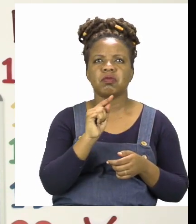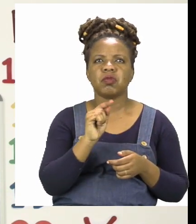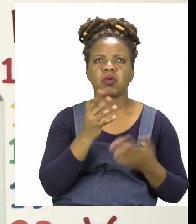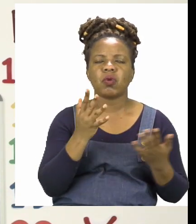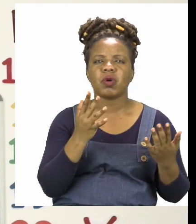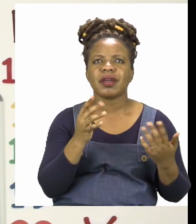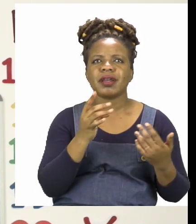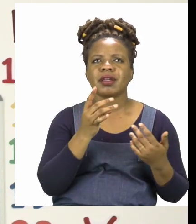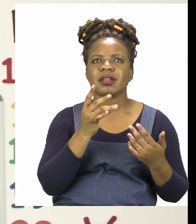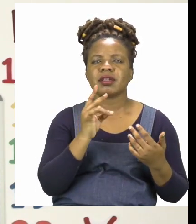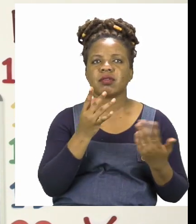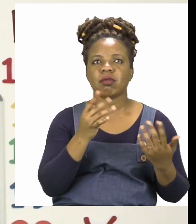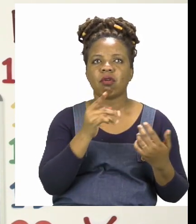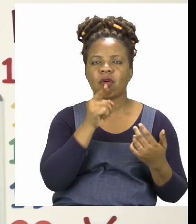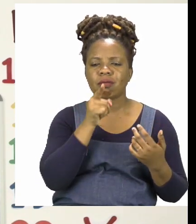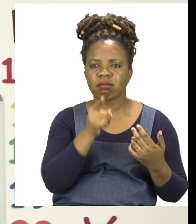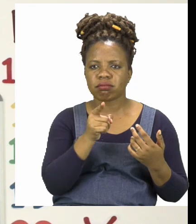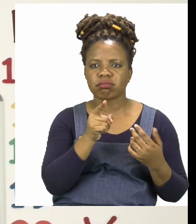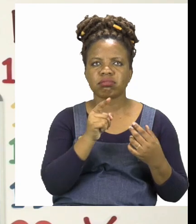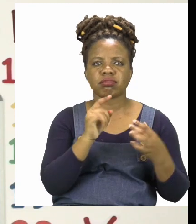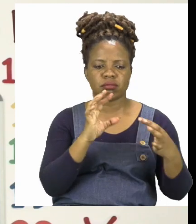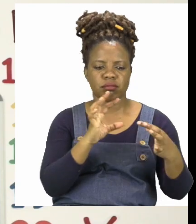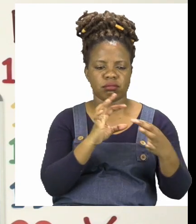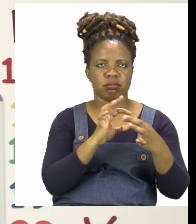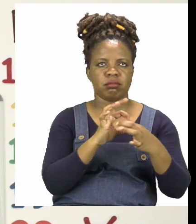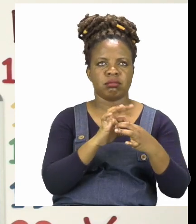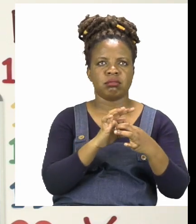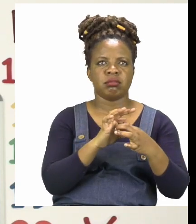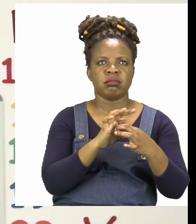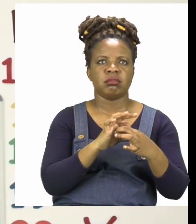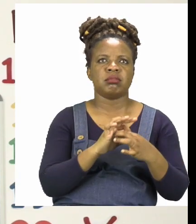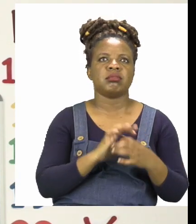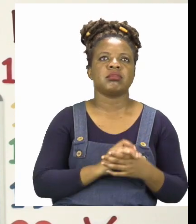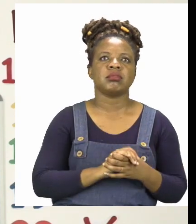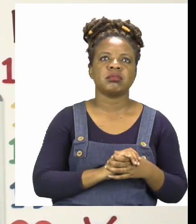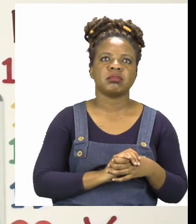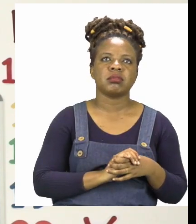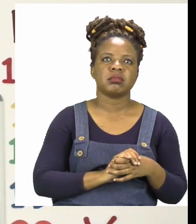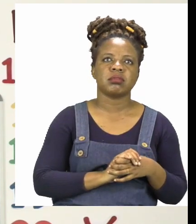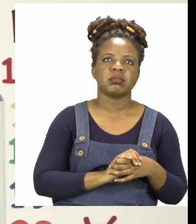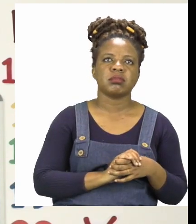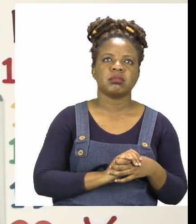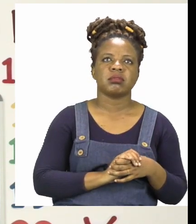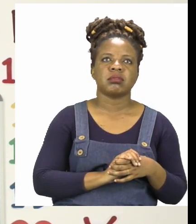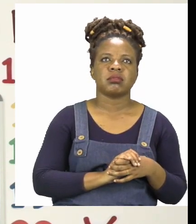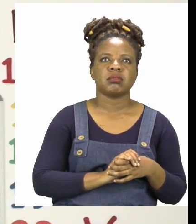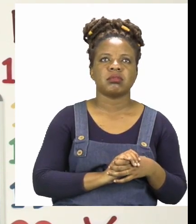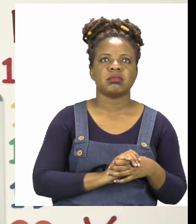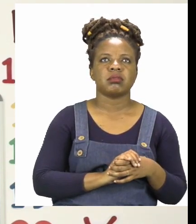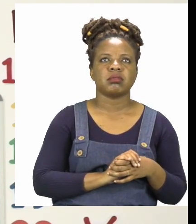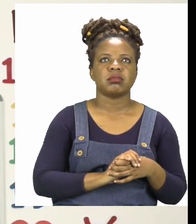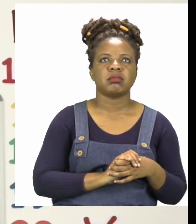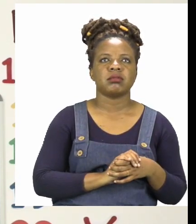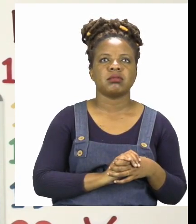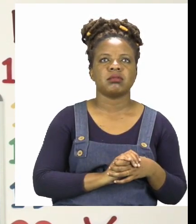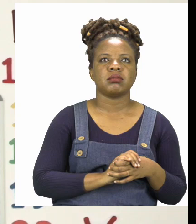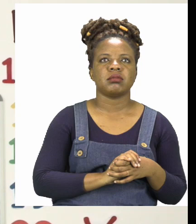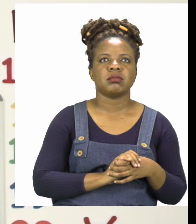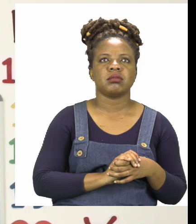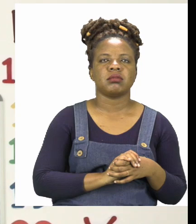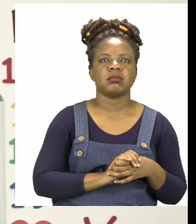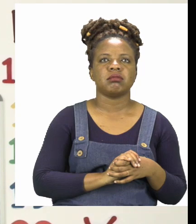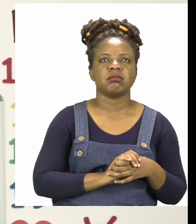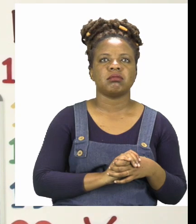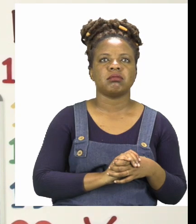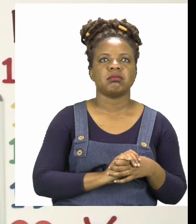the number 7 is here. So I'm going to match my 11 to 7. Let's